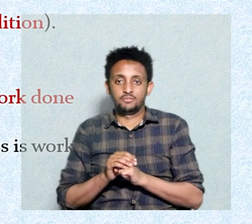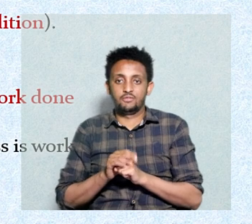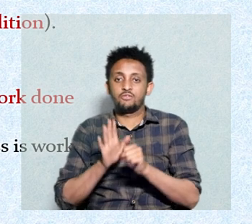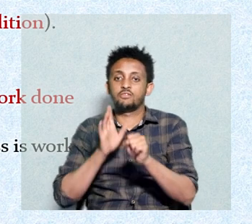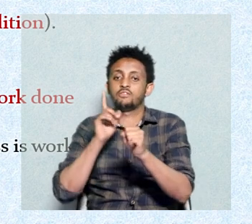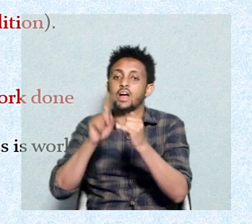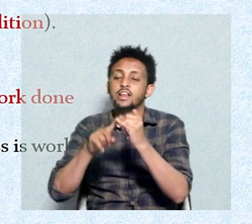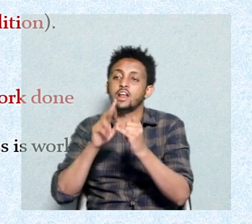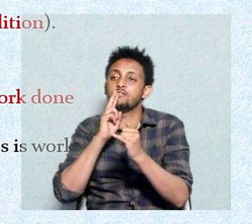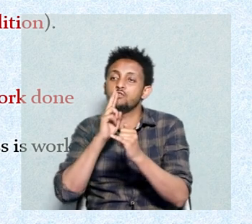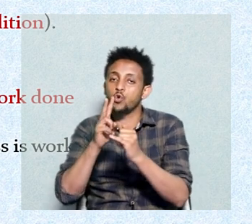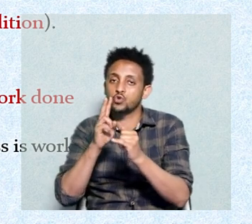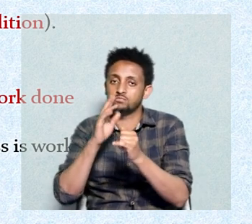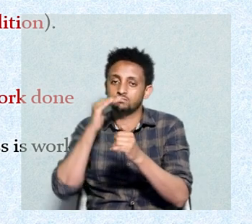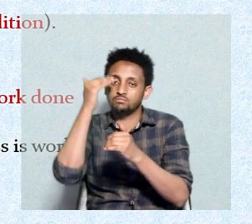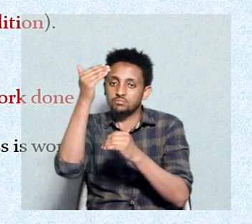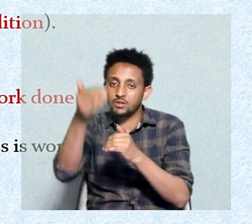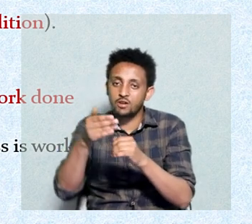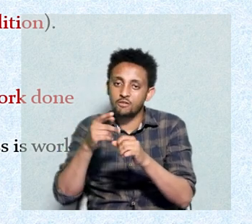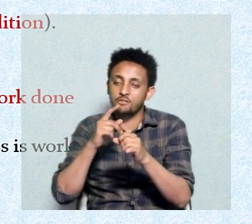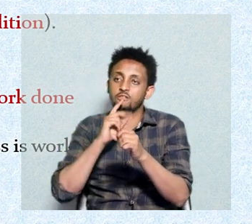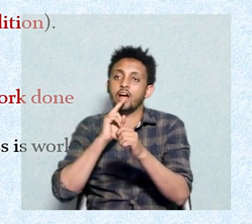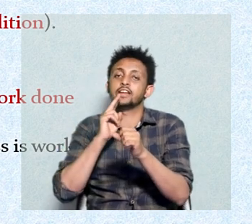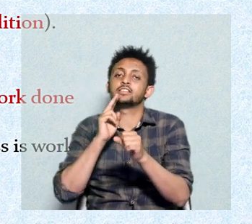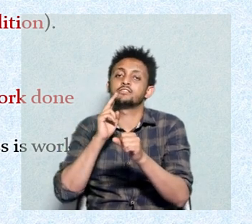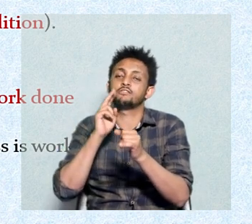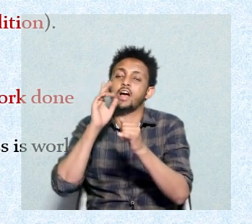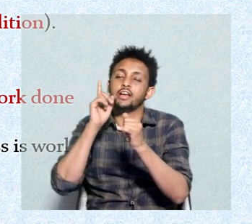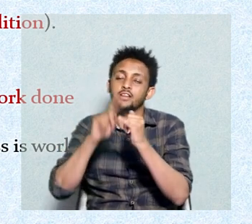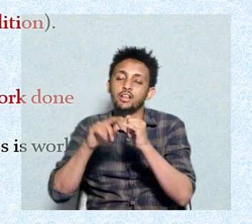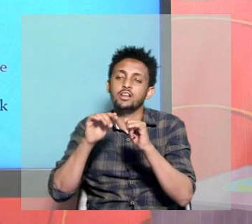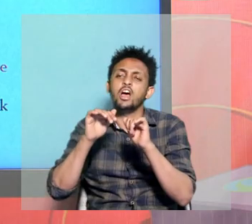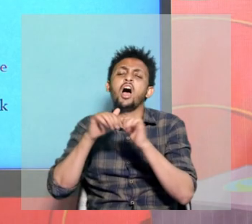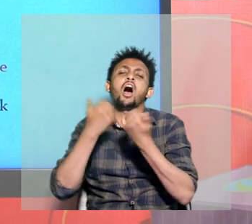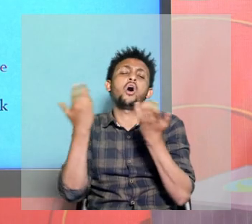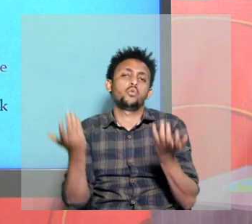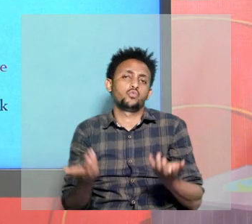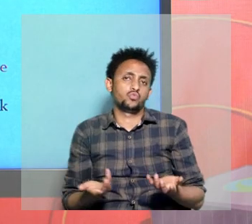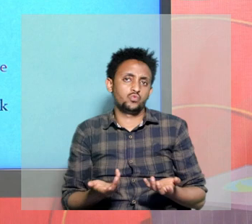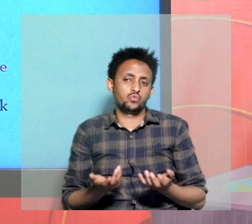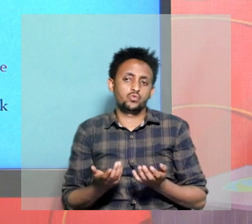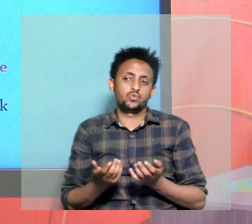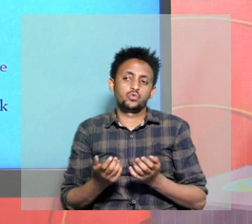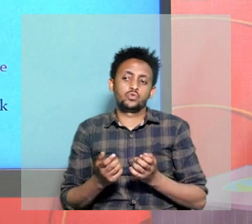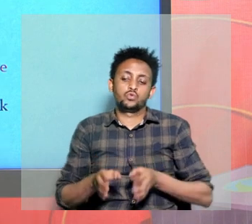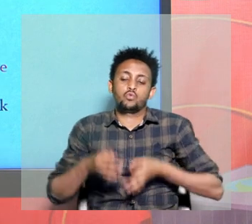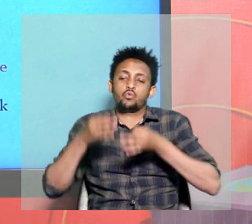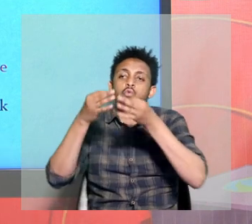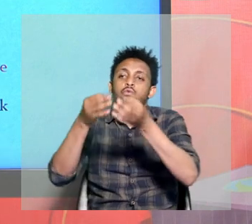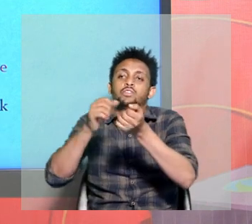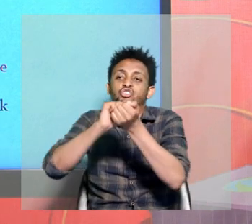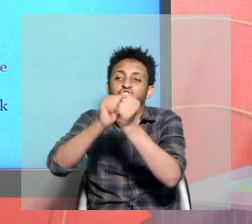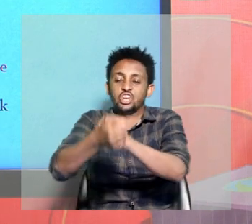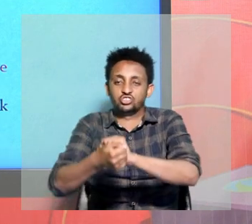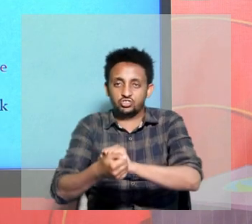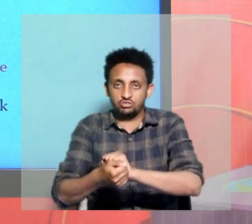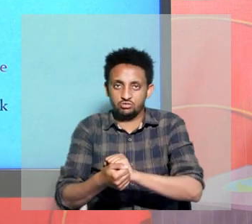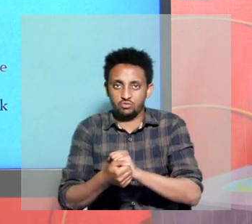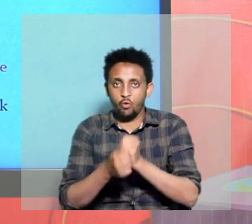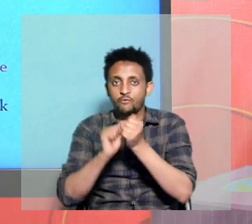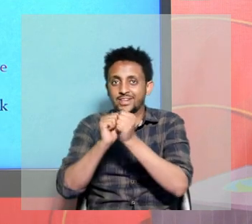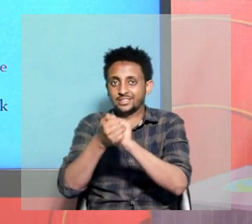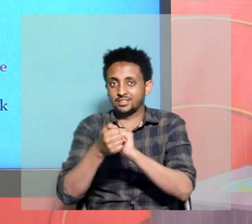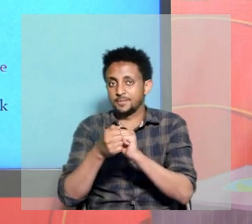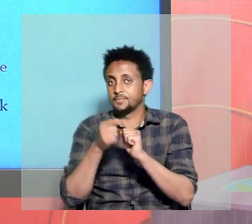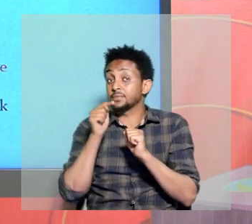volume, and to the final temperature. So that how does it converts from the initial state to the final